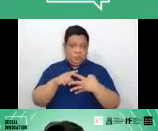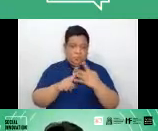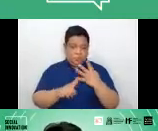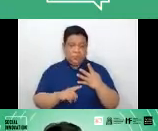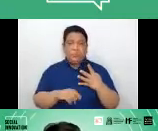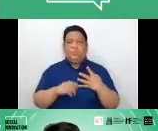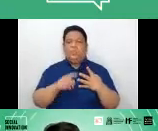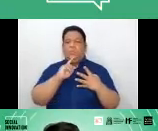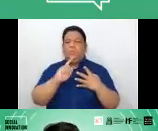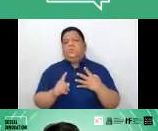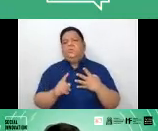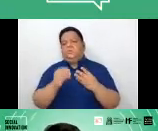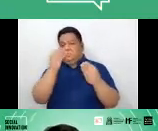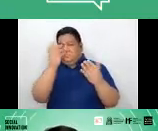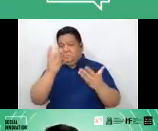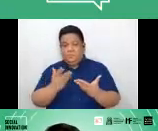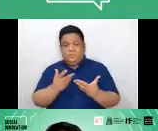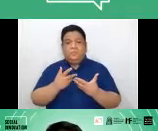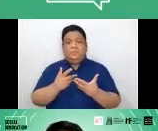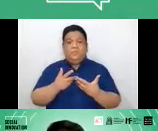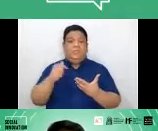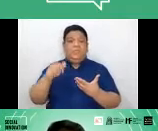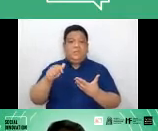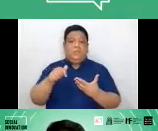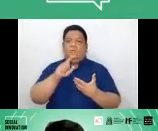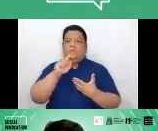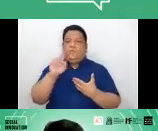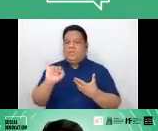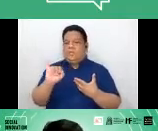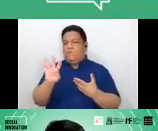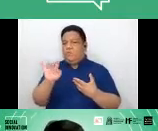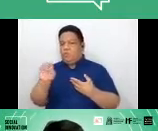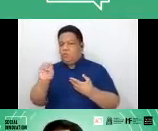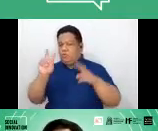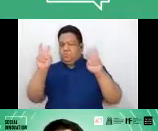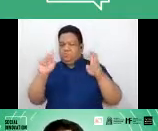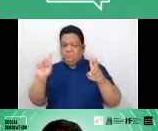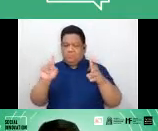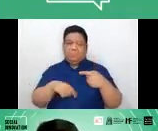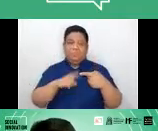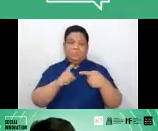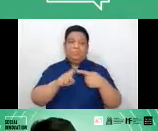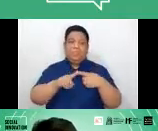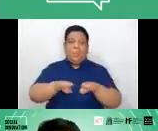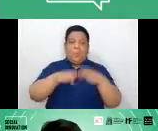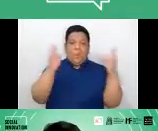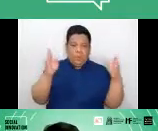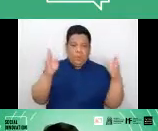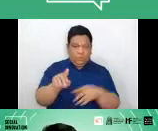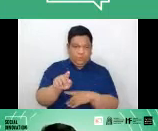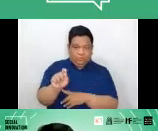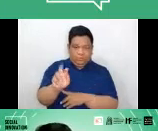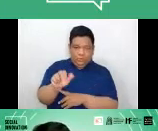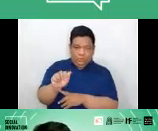of tells us and benchmarks that this is what Industry 4.0 is about. Okay, first is transparency.